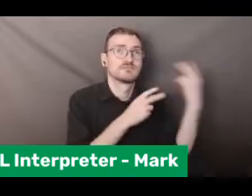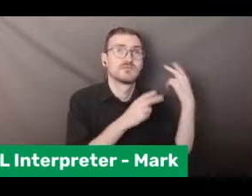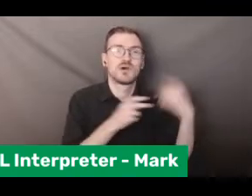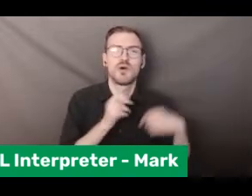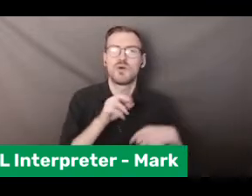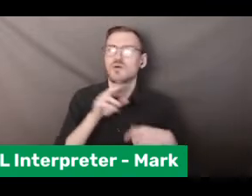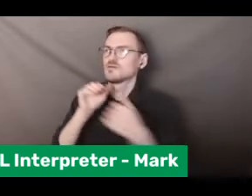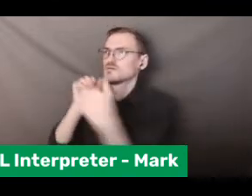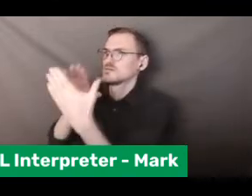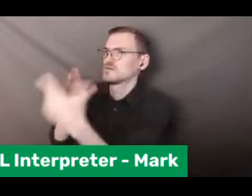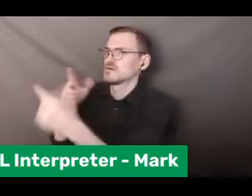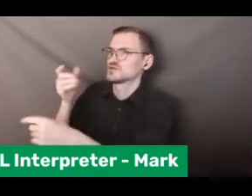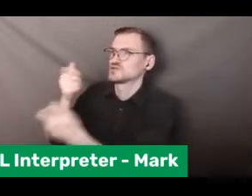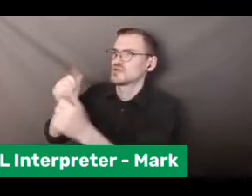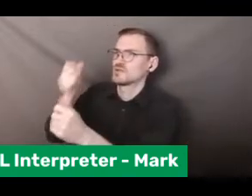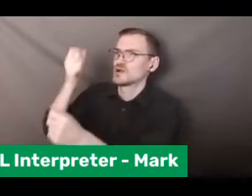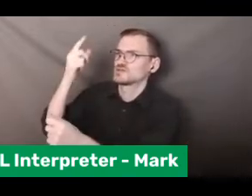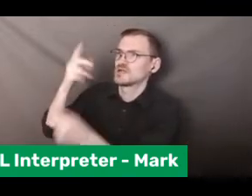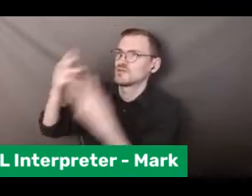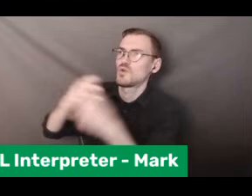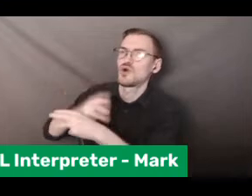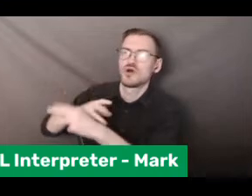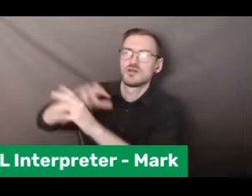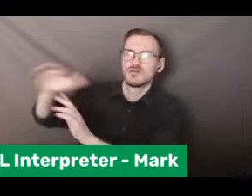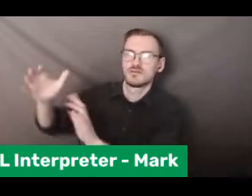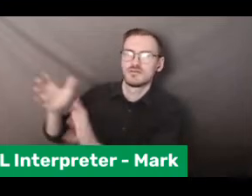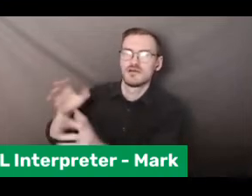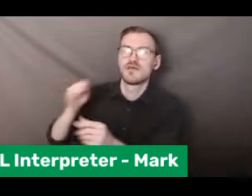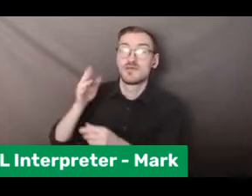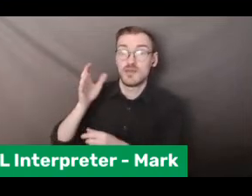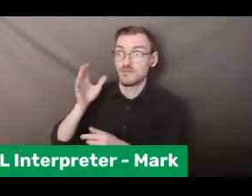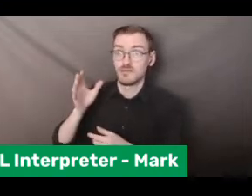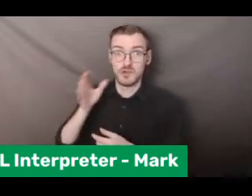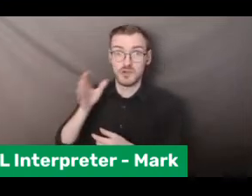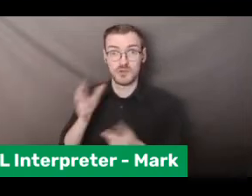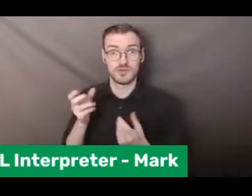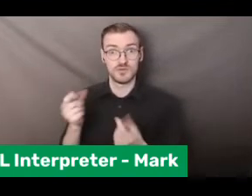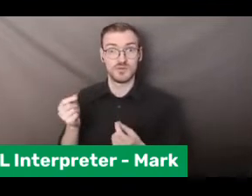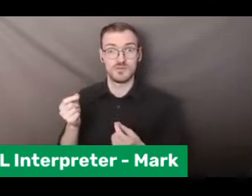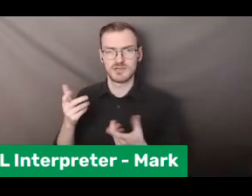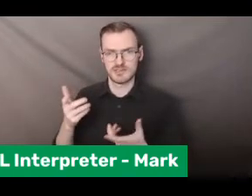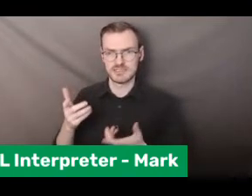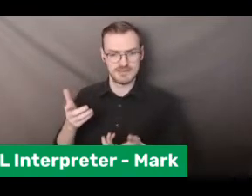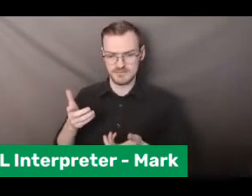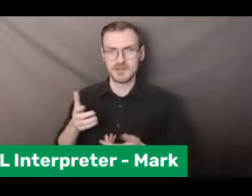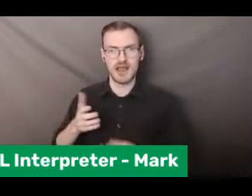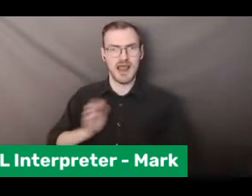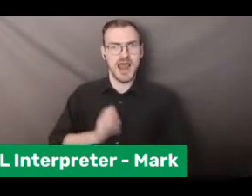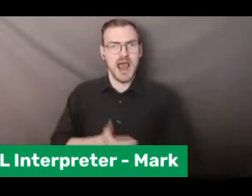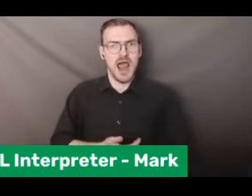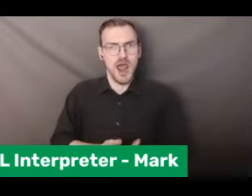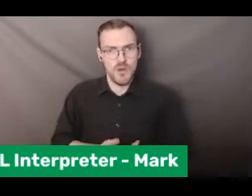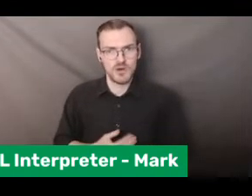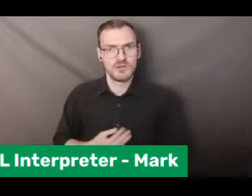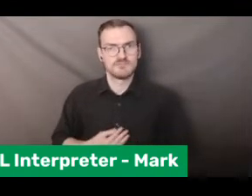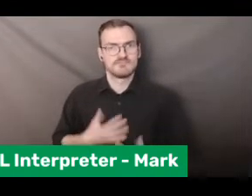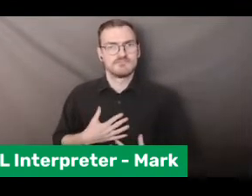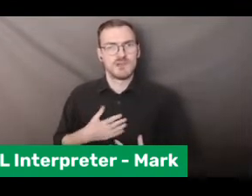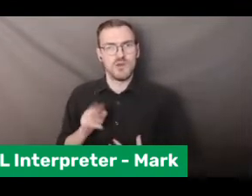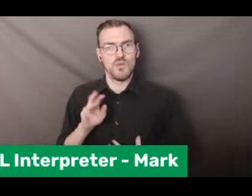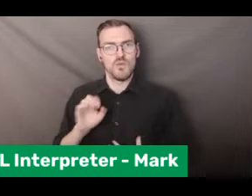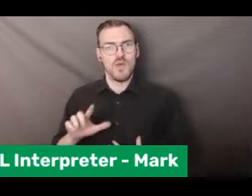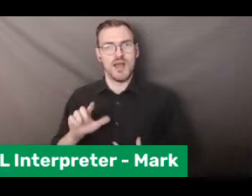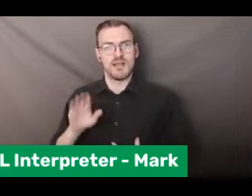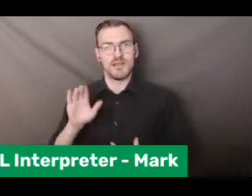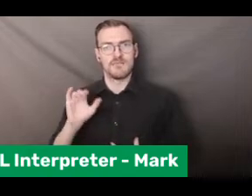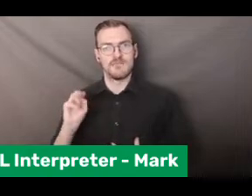us in ways that center our well-being, that center our healing? And so I want to